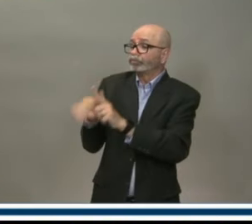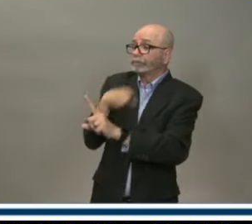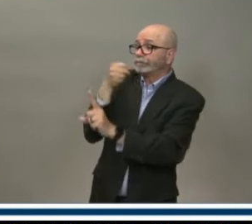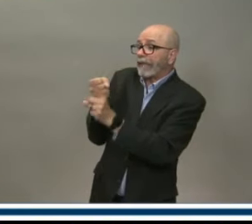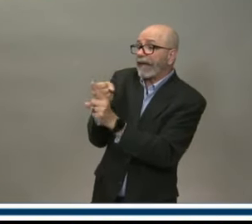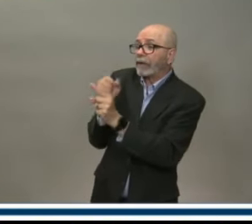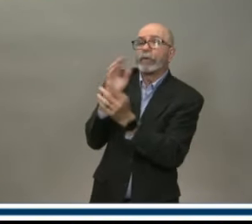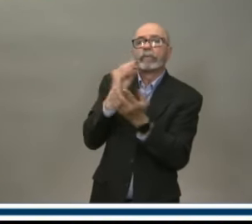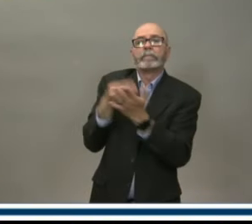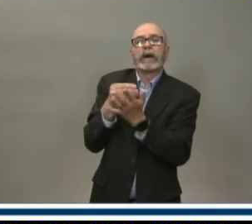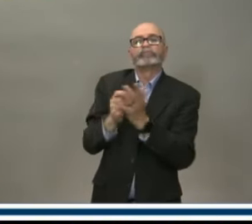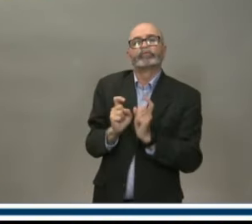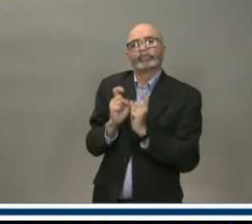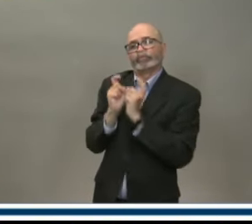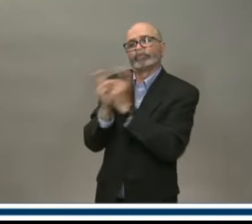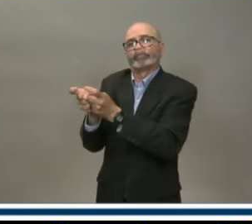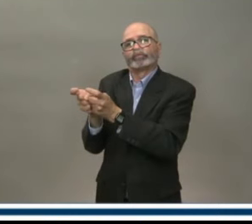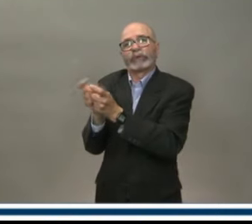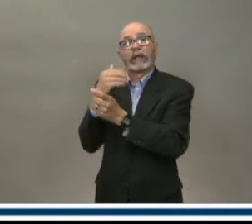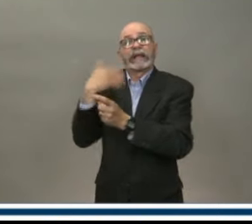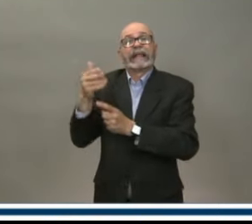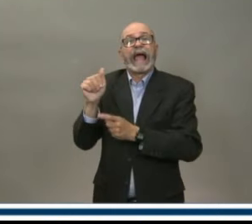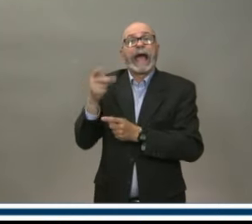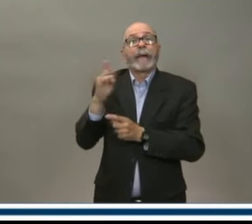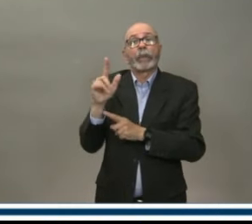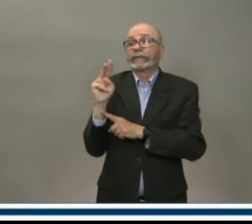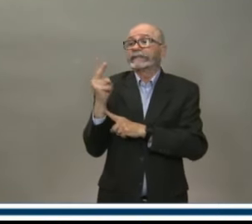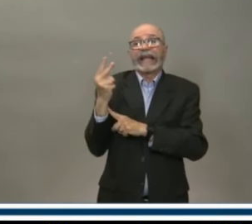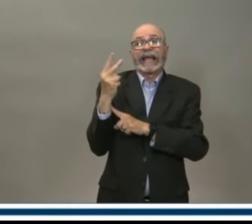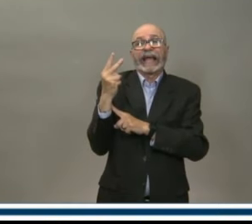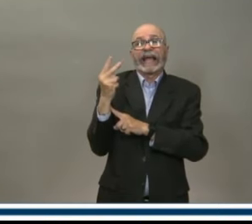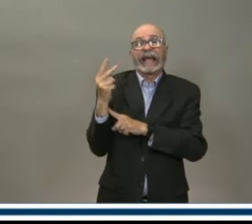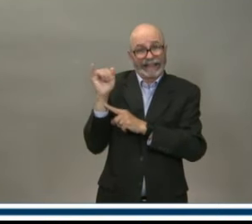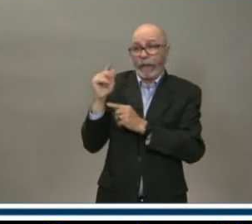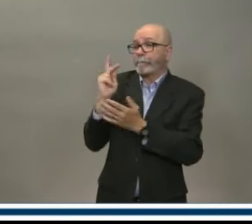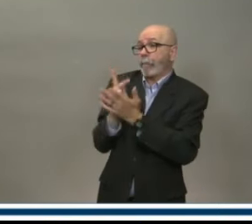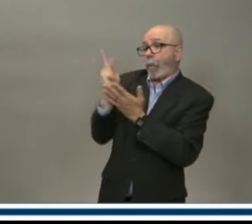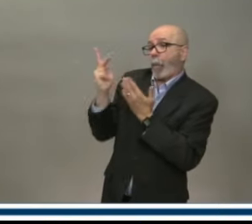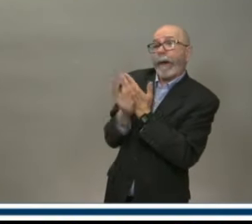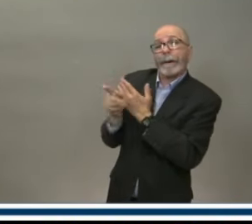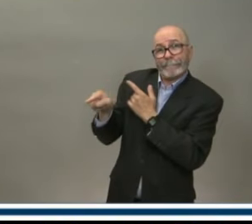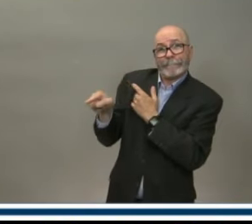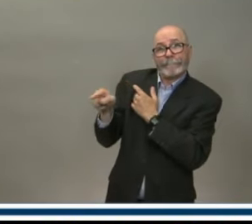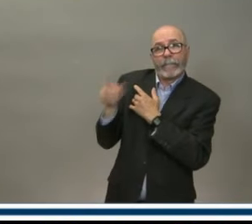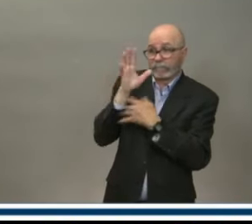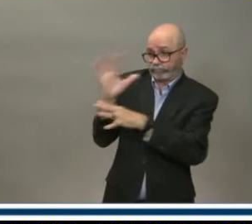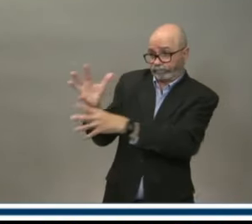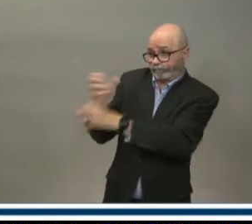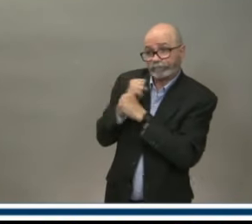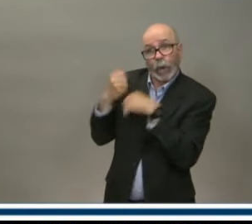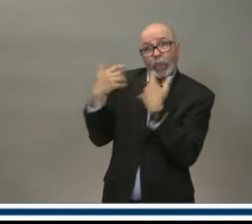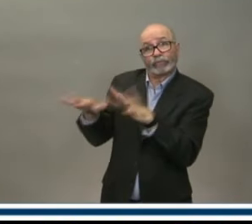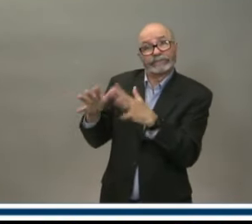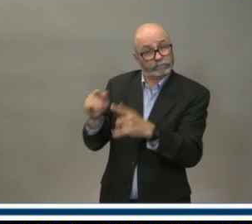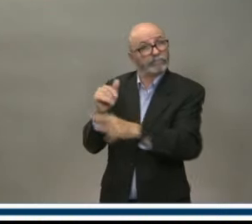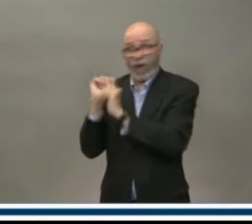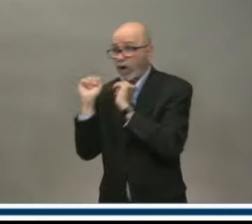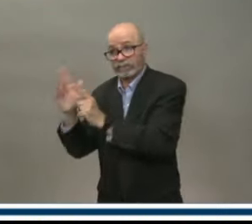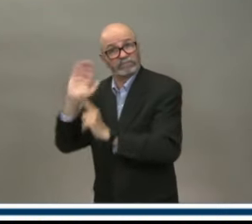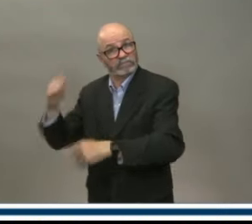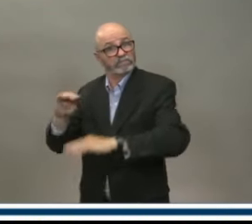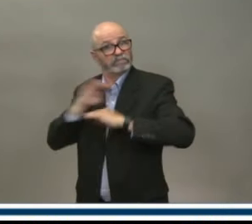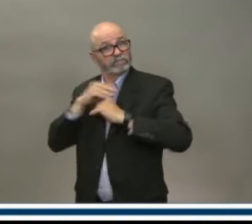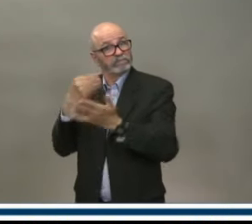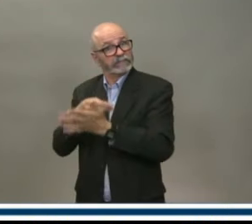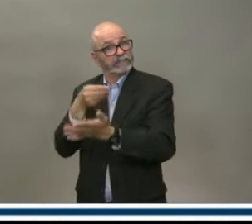Scotians begin to receive assistance from these programs, and are you satisfied that people received money when they needed it? Well, they are receiving it